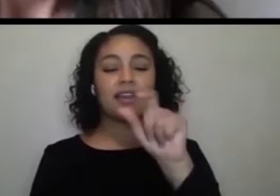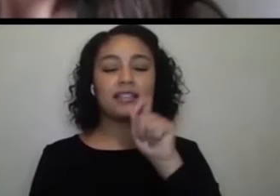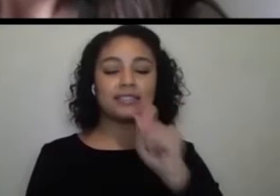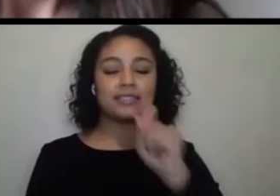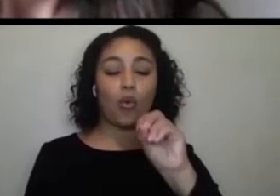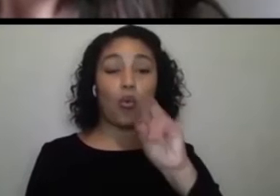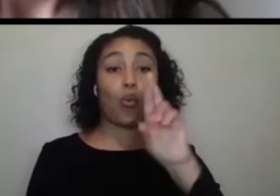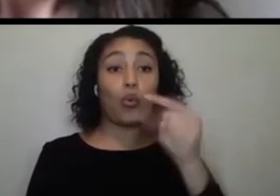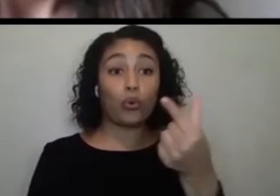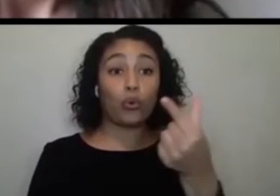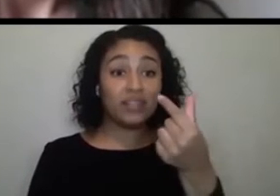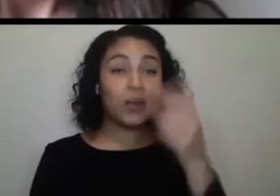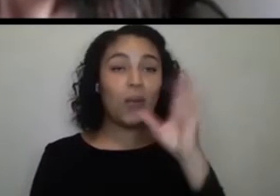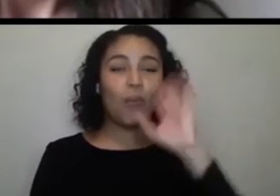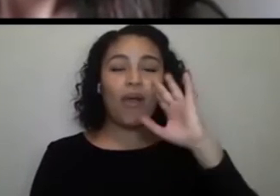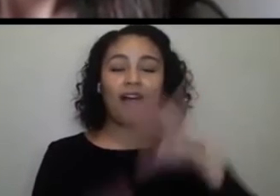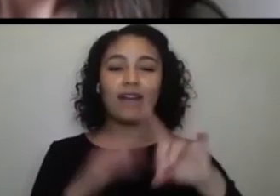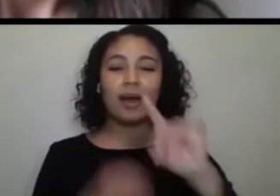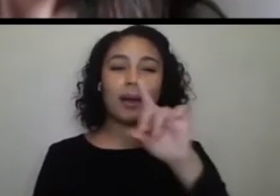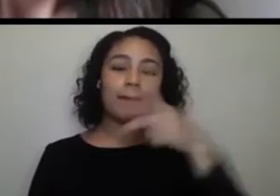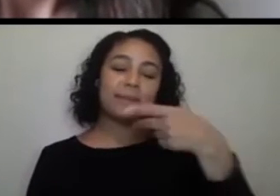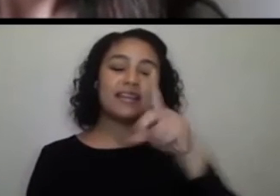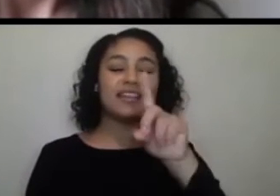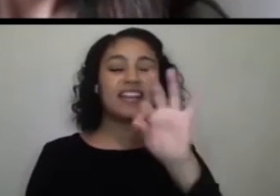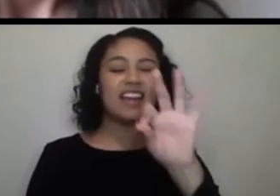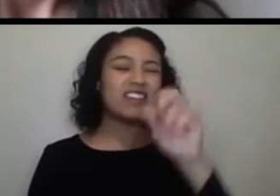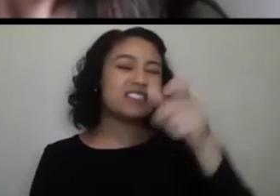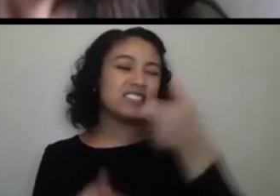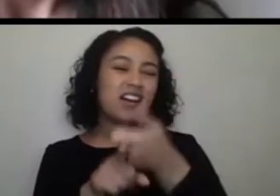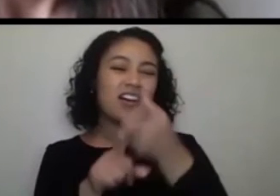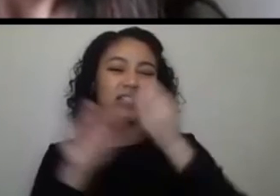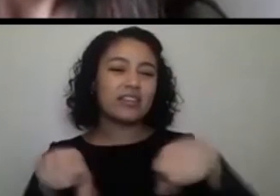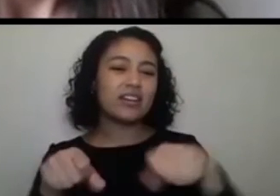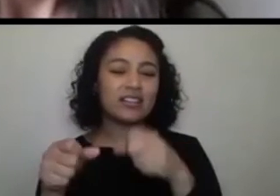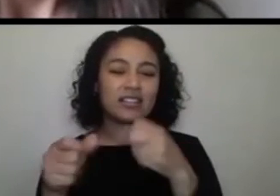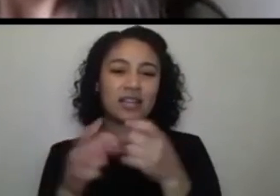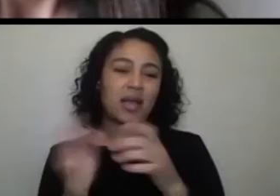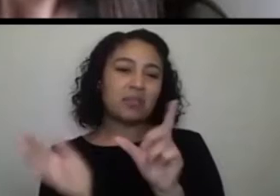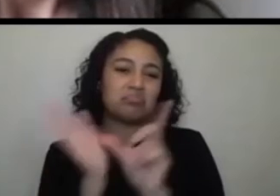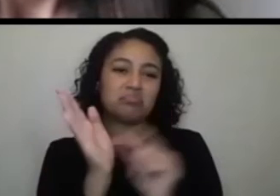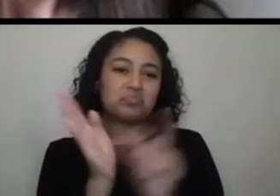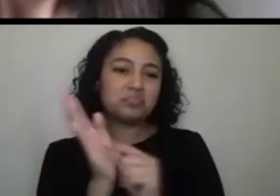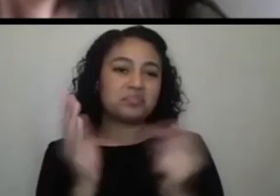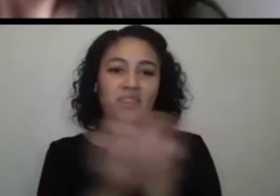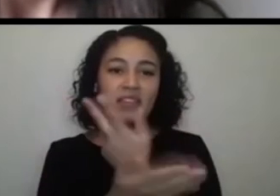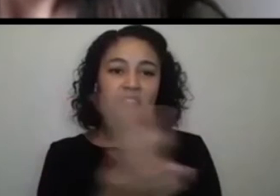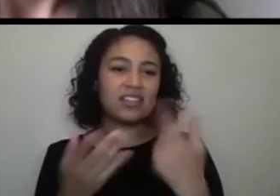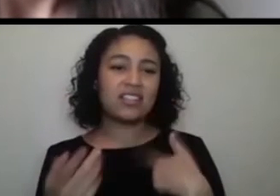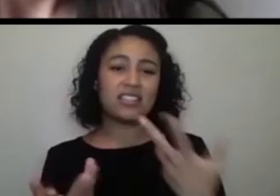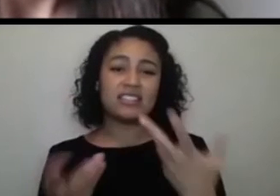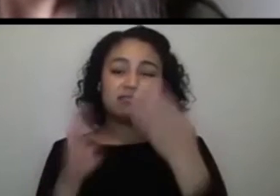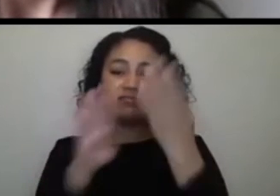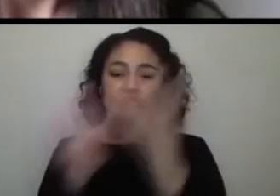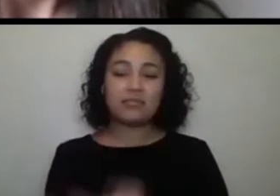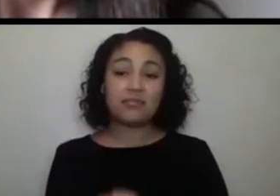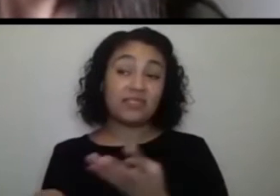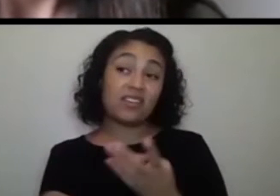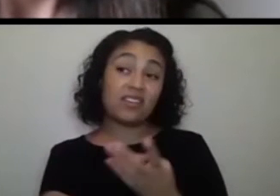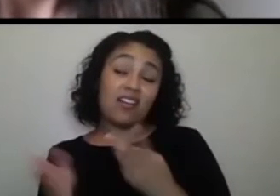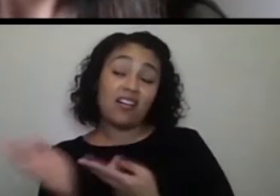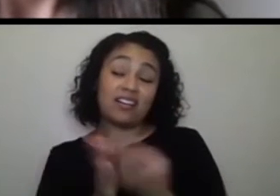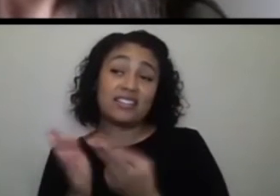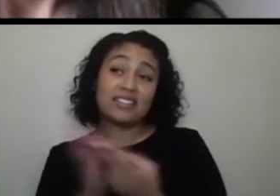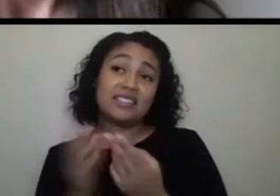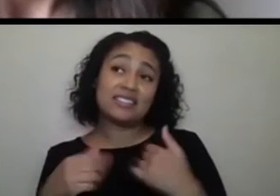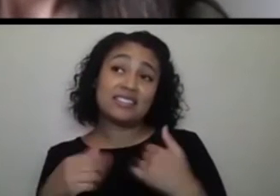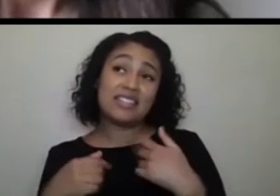booksandmedia.org. You'll find the PDFs. You can download them. You can reproduce them. It's very, very inexpensive. We're practically giving them away. I